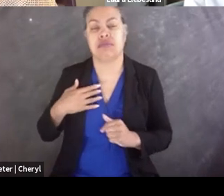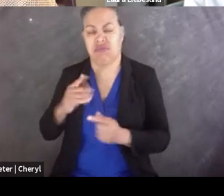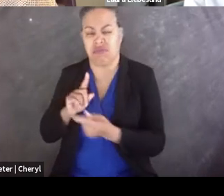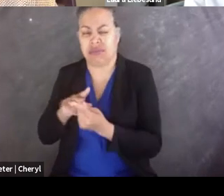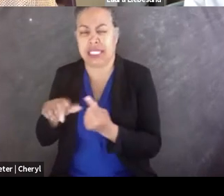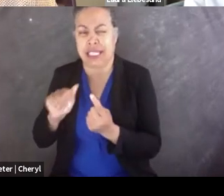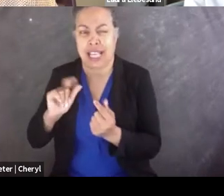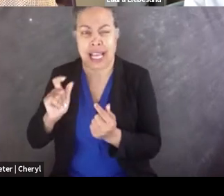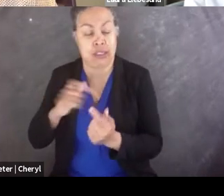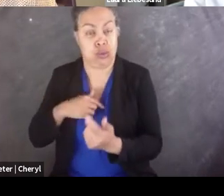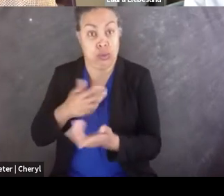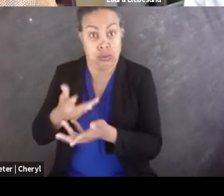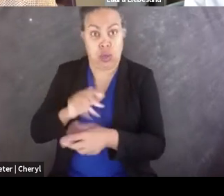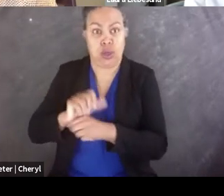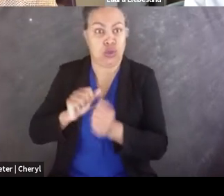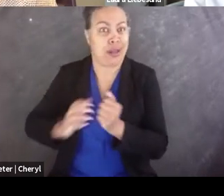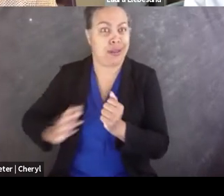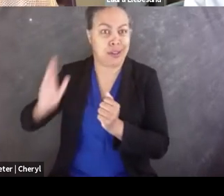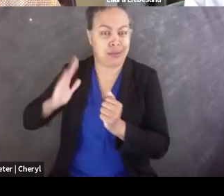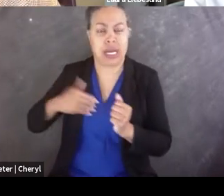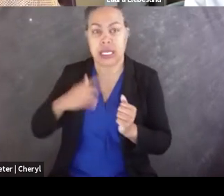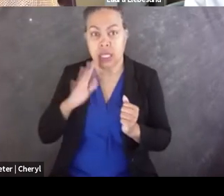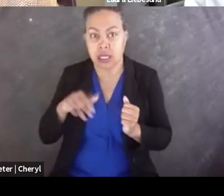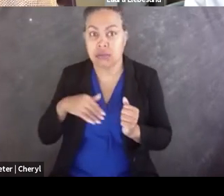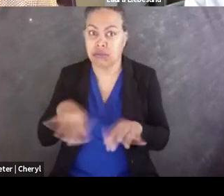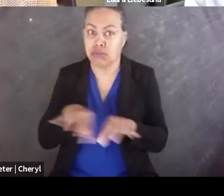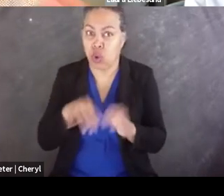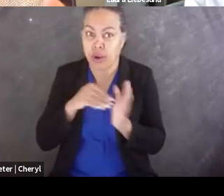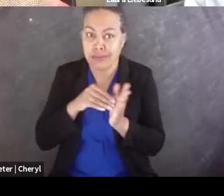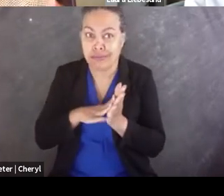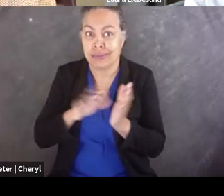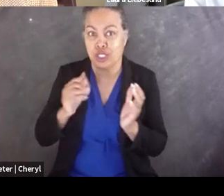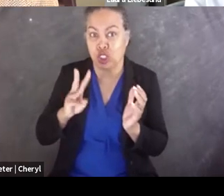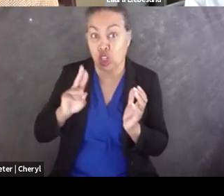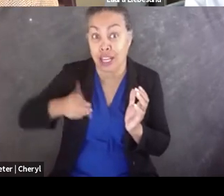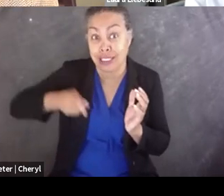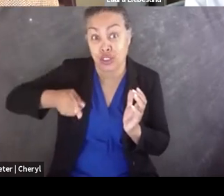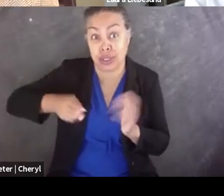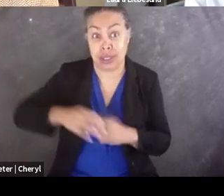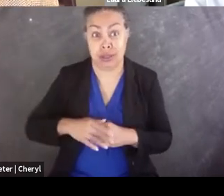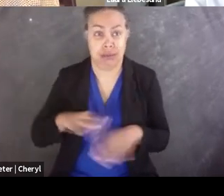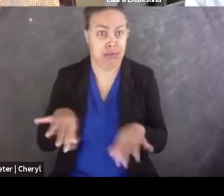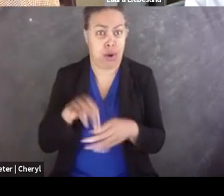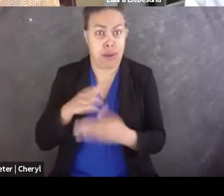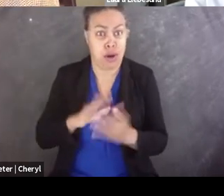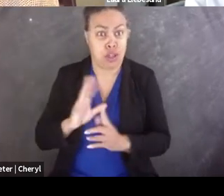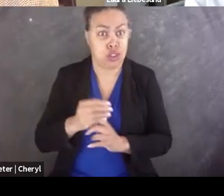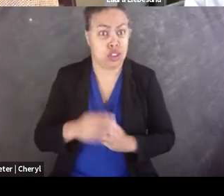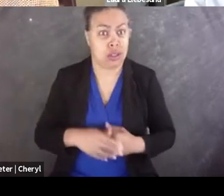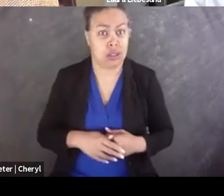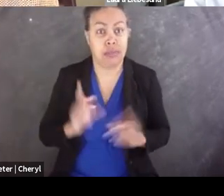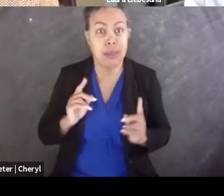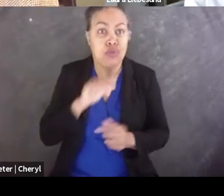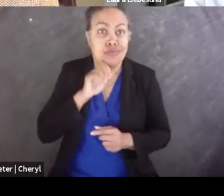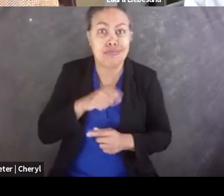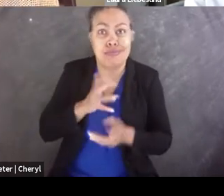this would be a great project for Shaw to help document. It's an important part of the culture. You know, who doesn't want to talk to bartenders and hear